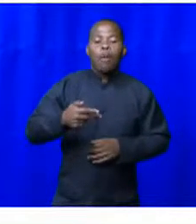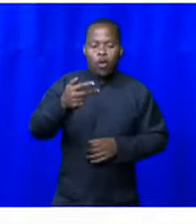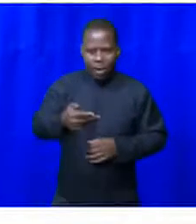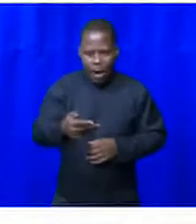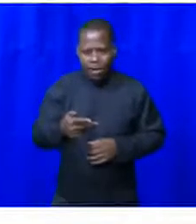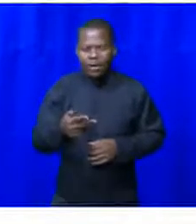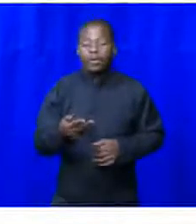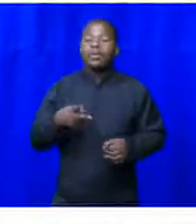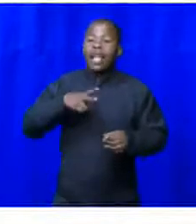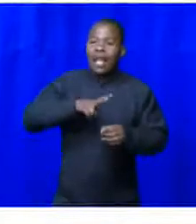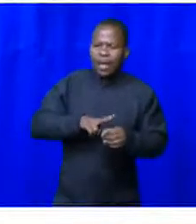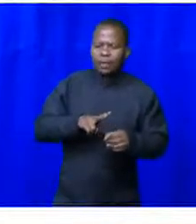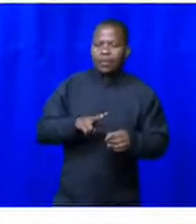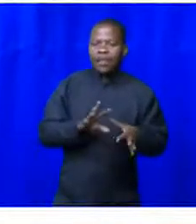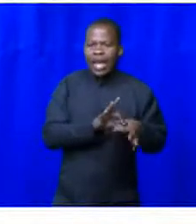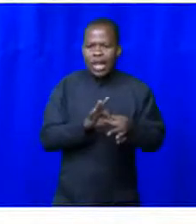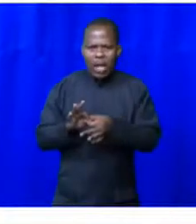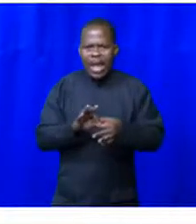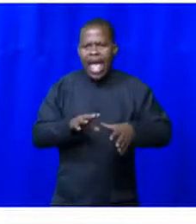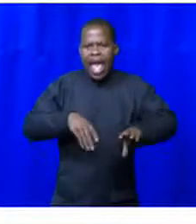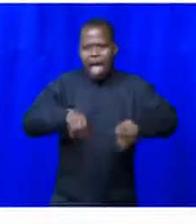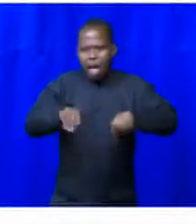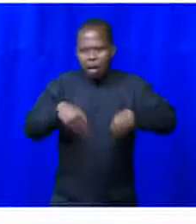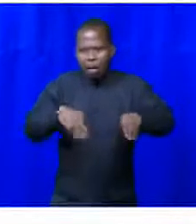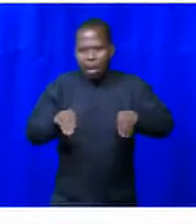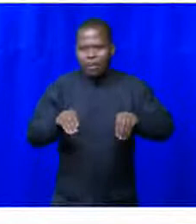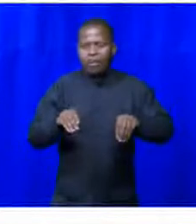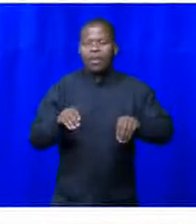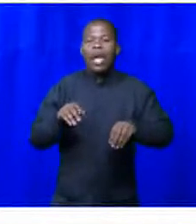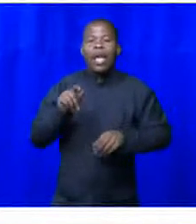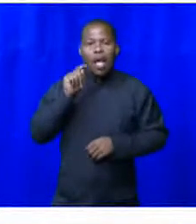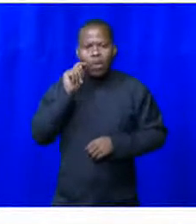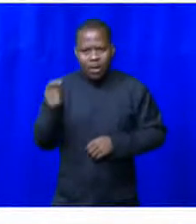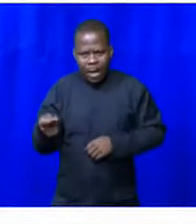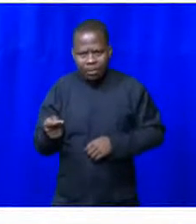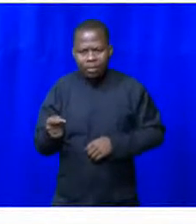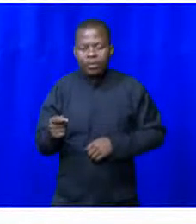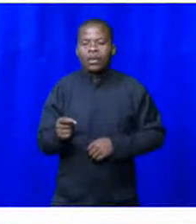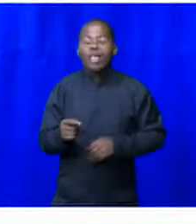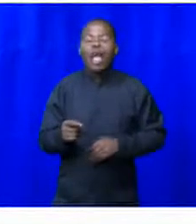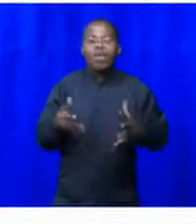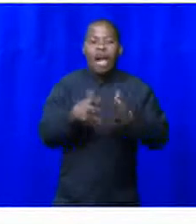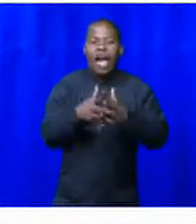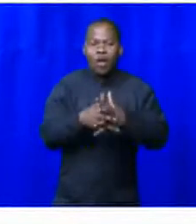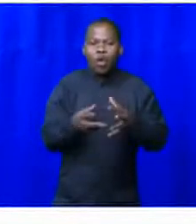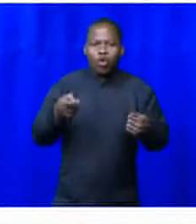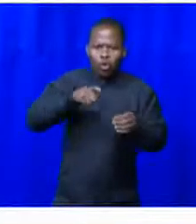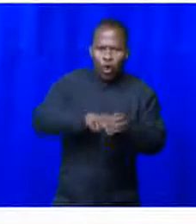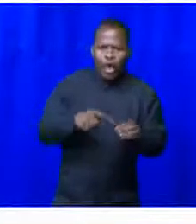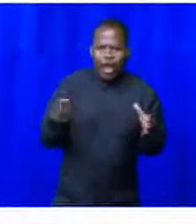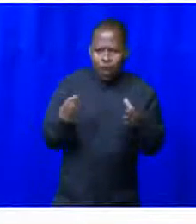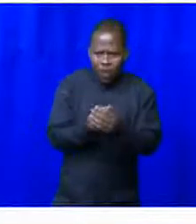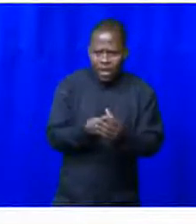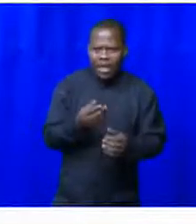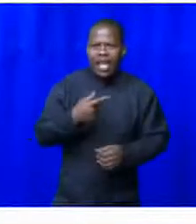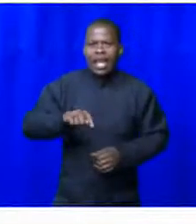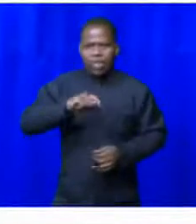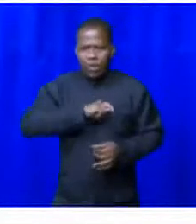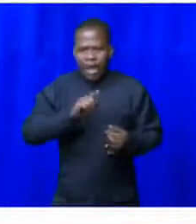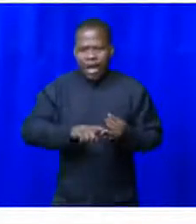lase-Portugal. Labakhulumela inhlangano engamele kudlalisa umdlalo webhola evele lase-Ukraine bahlangane nalabo labachamuka evele lase-Spain kanye